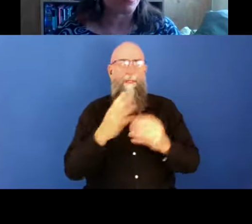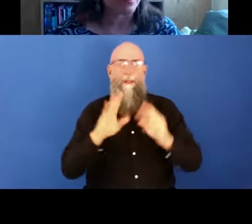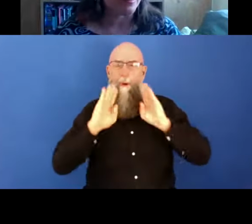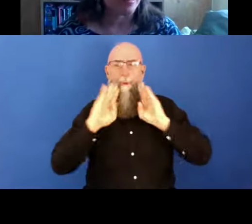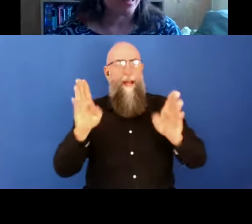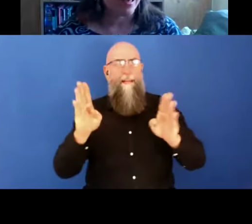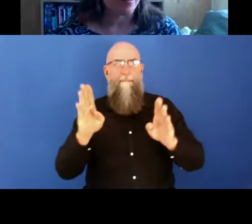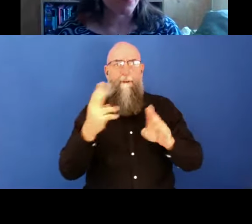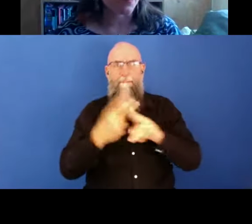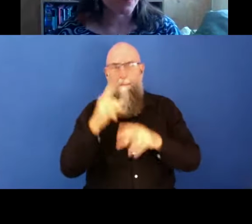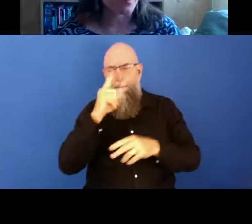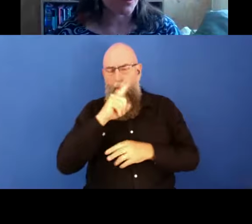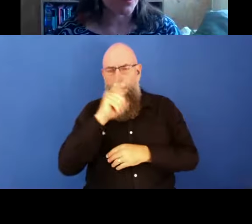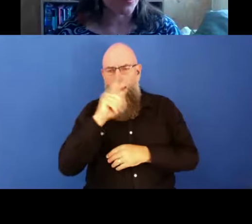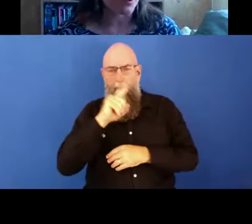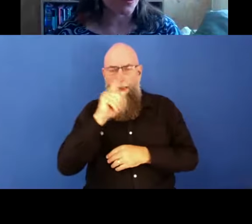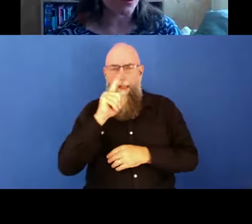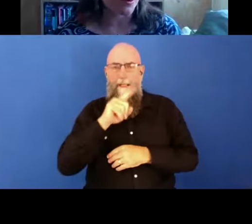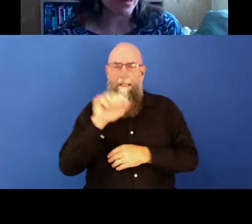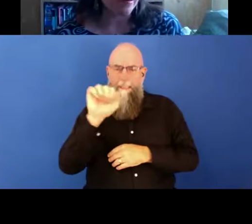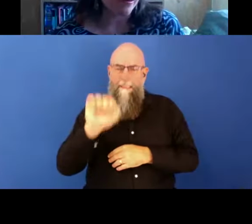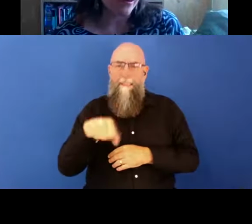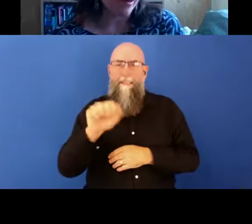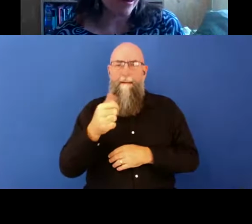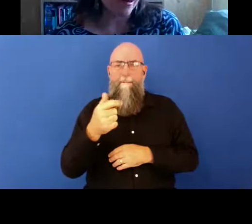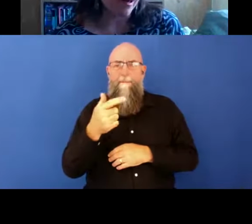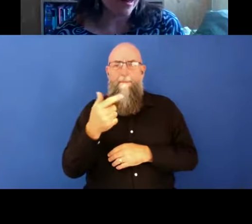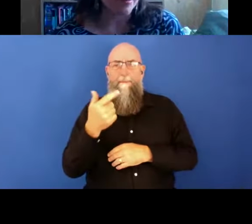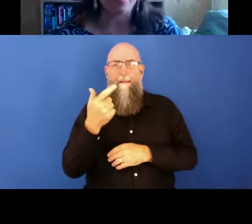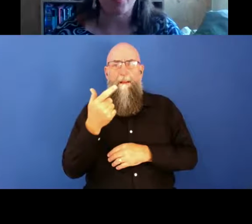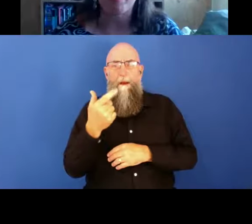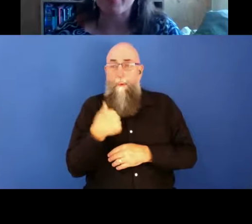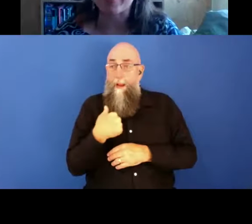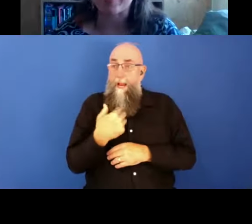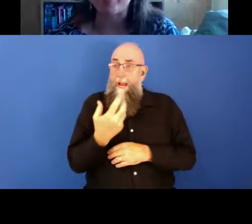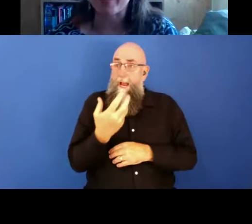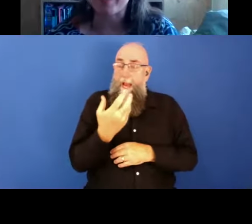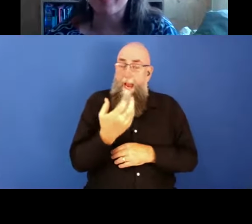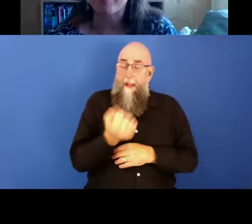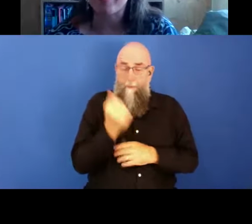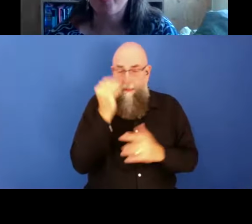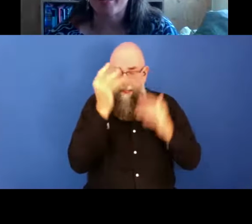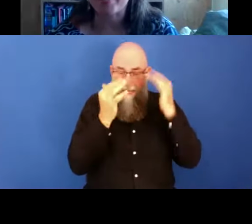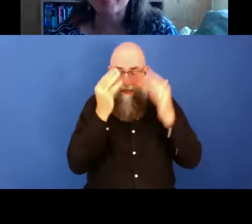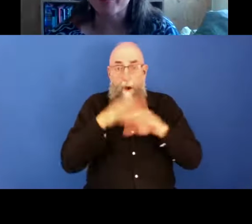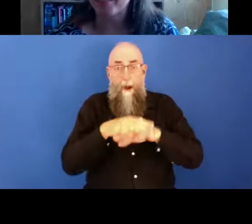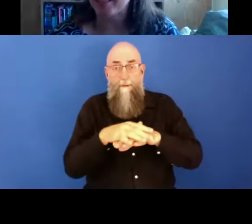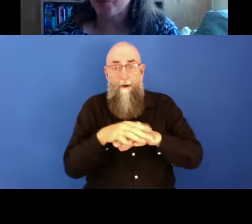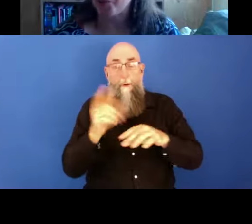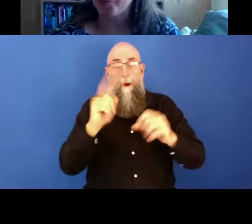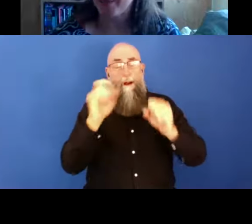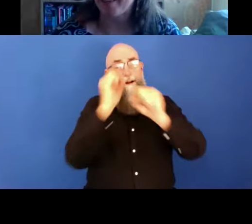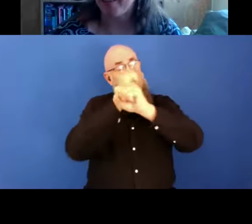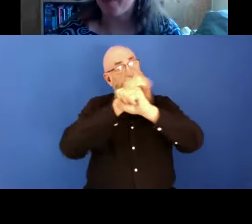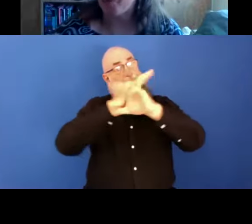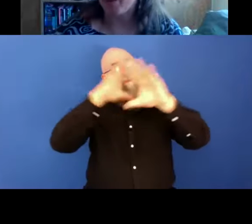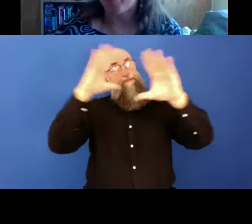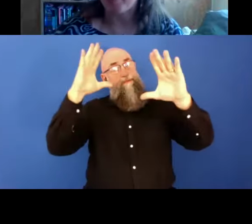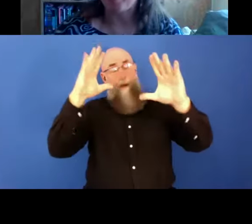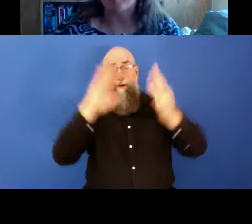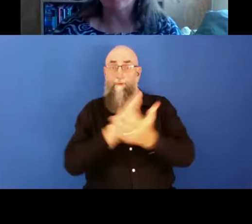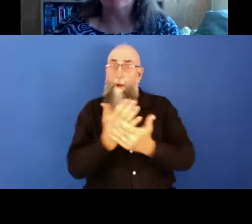people um you know brought about i i think probably what was a bigger than expected or bigger